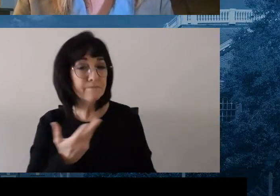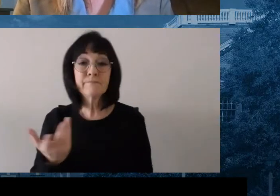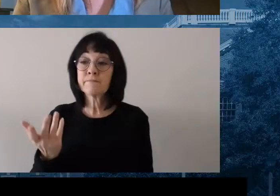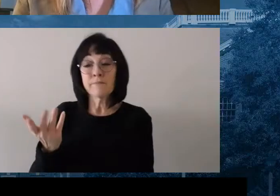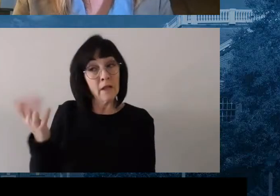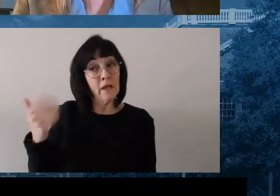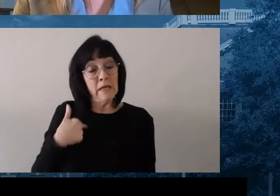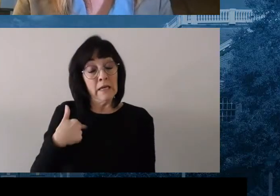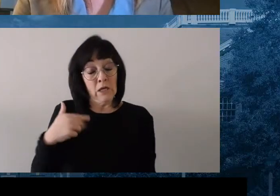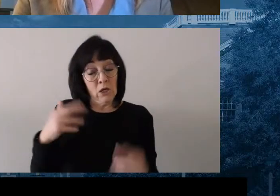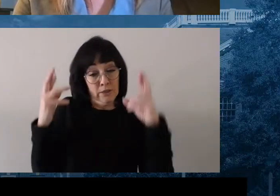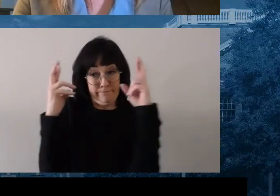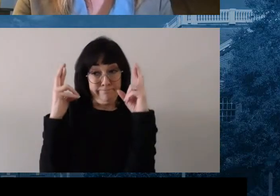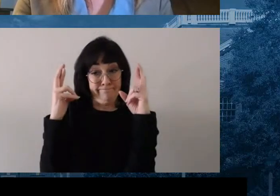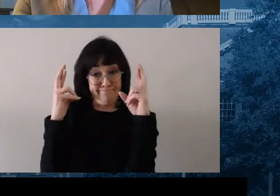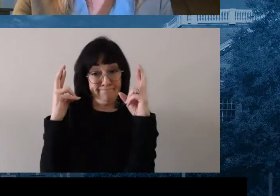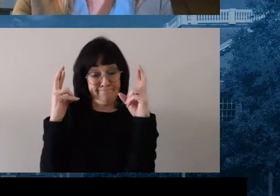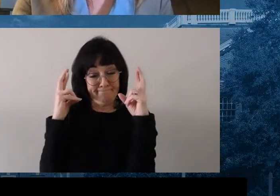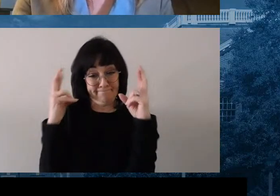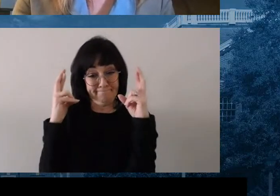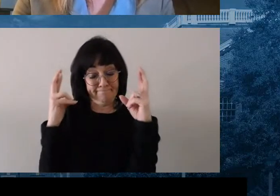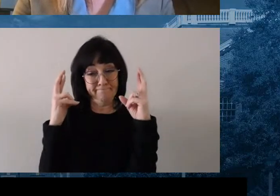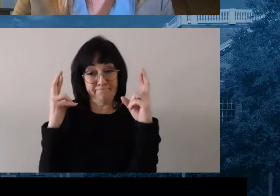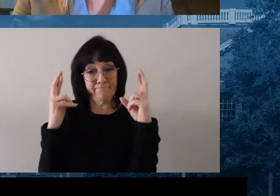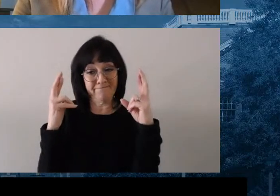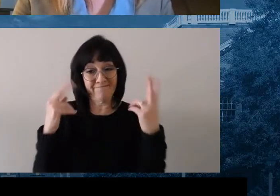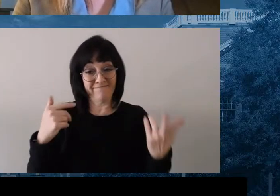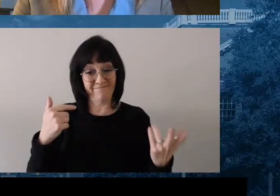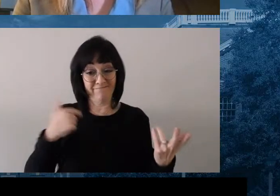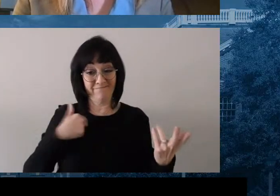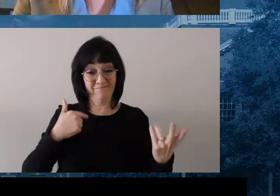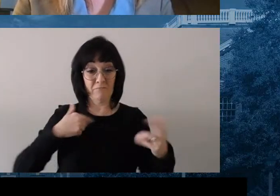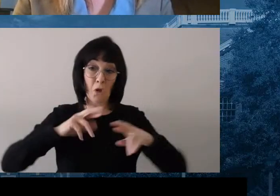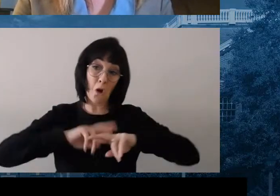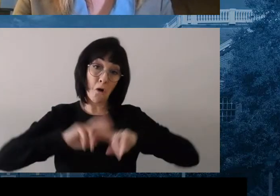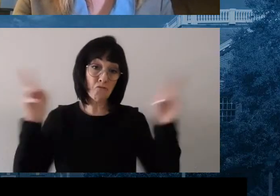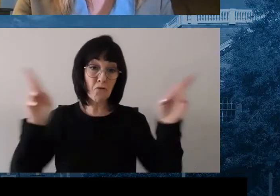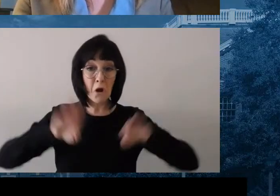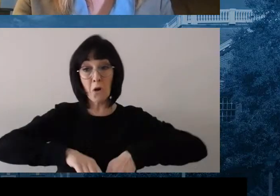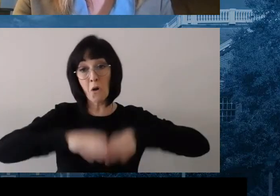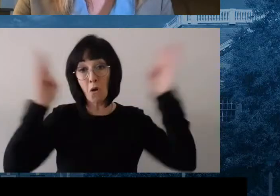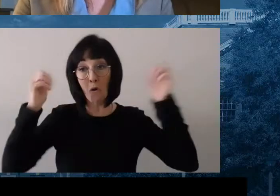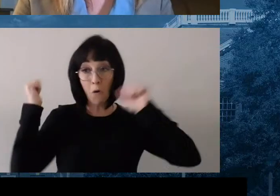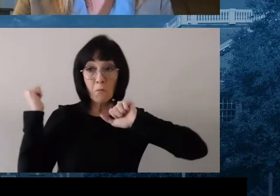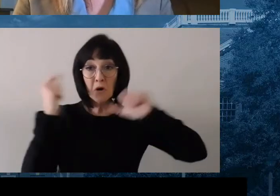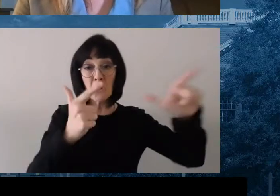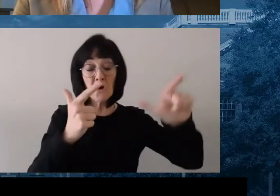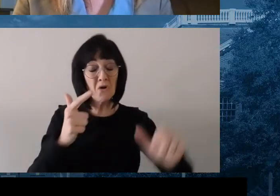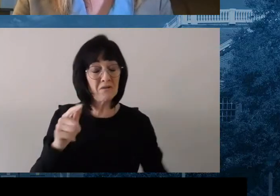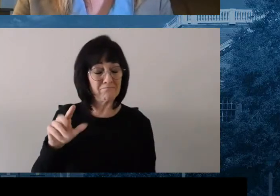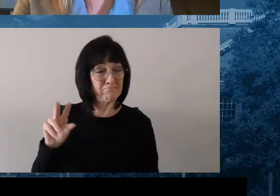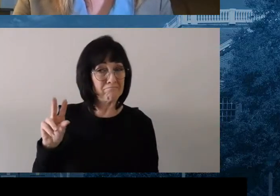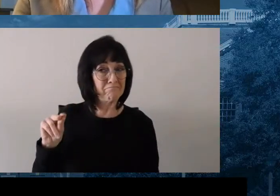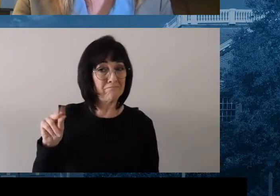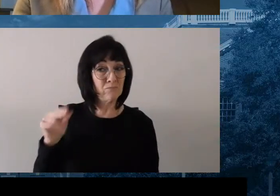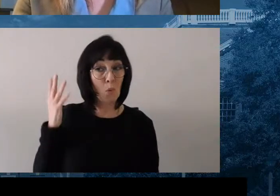hope. I'm a little hesitant now, given the numbers that we've seen over the last